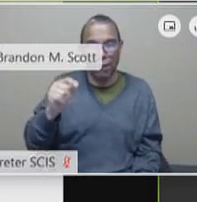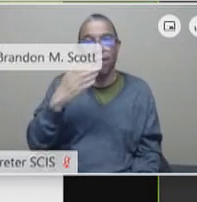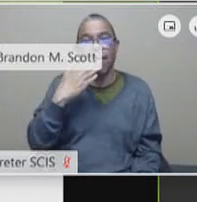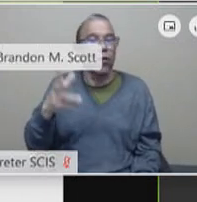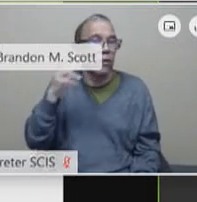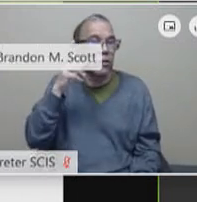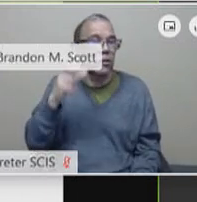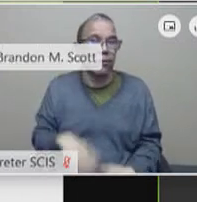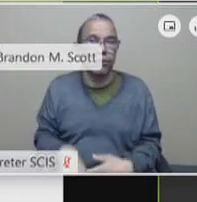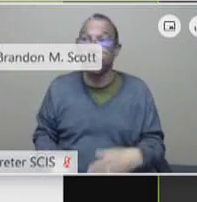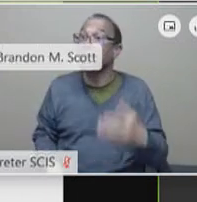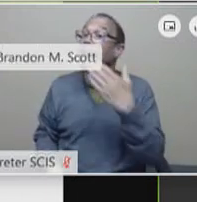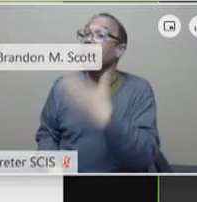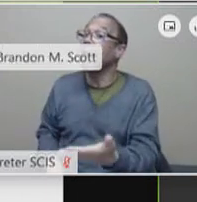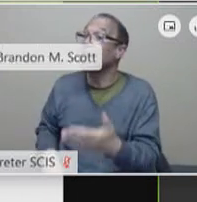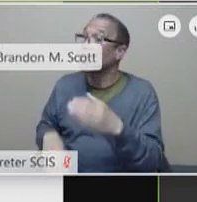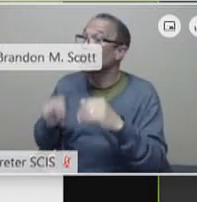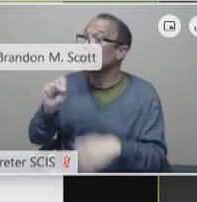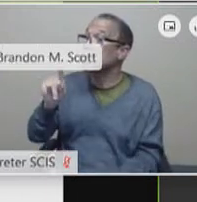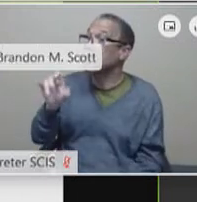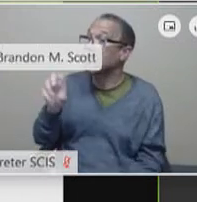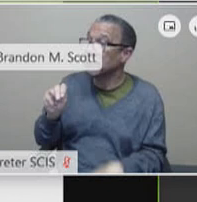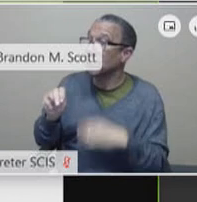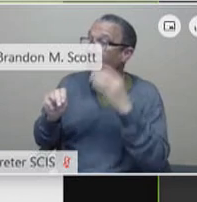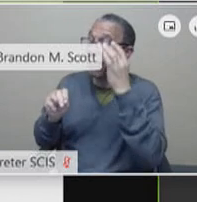Thank you, Stephen. Thank you.